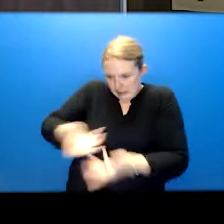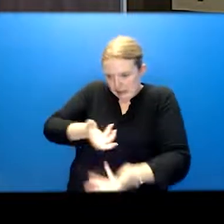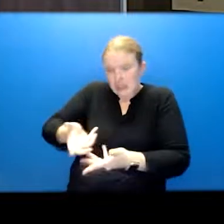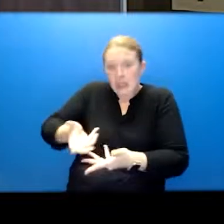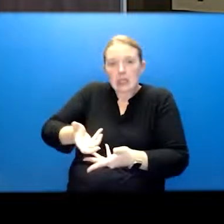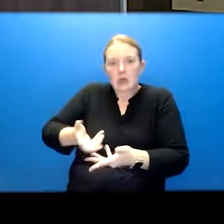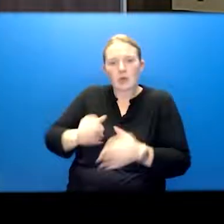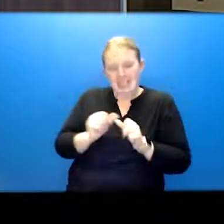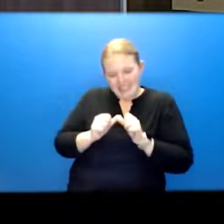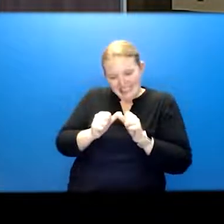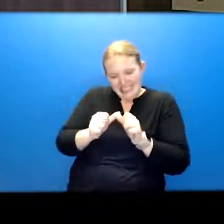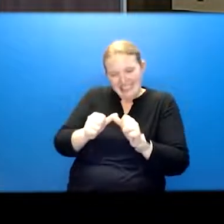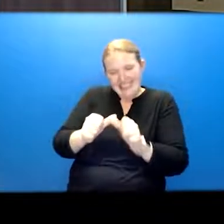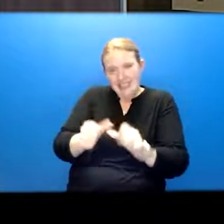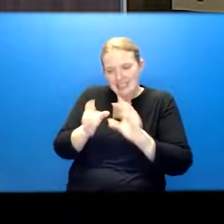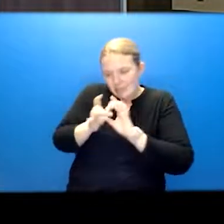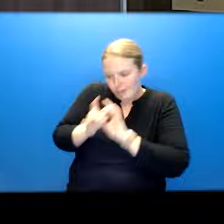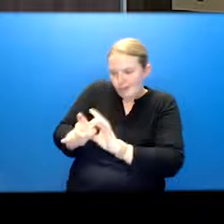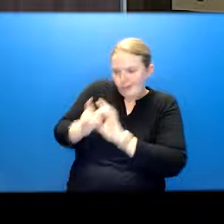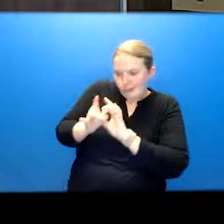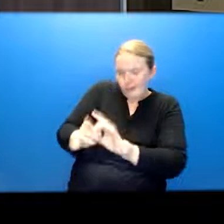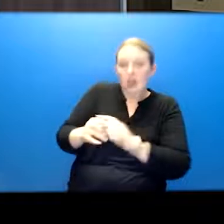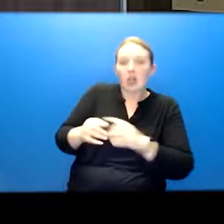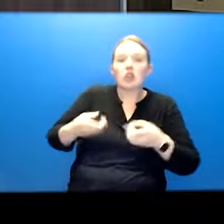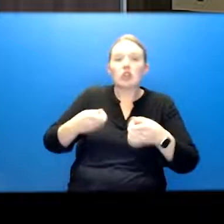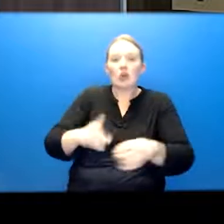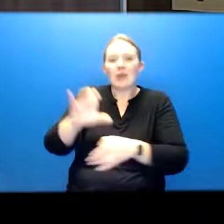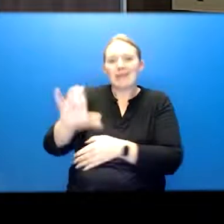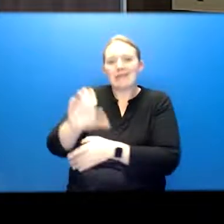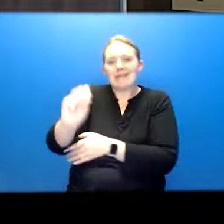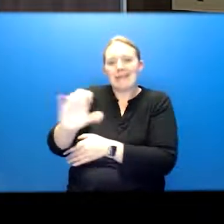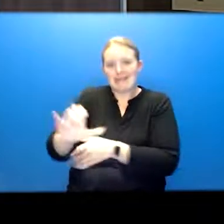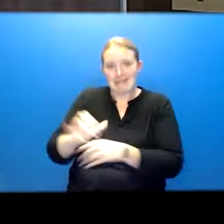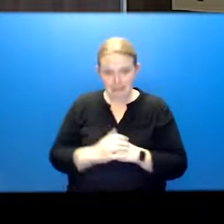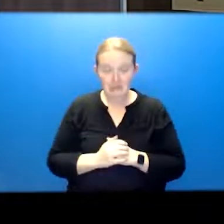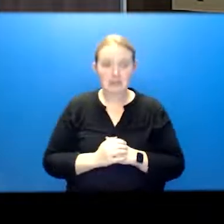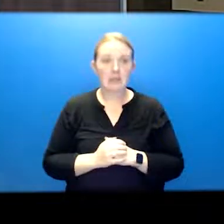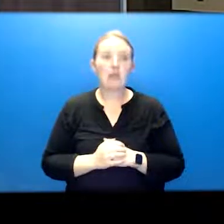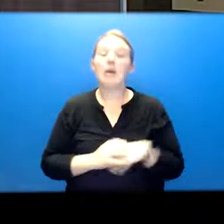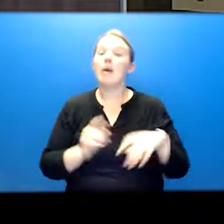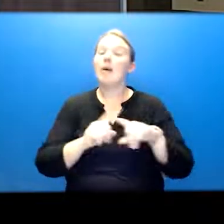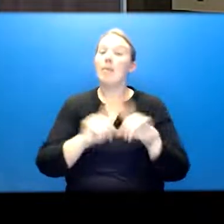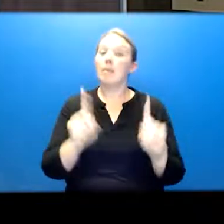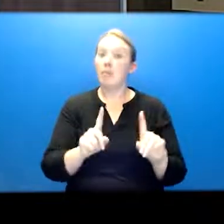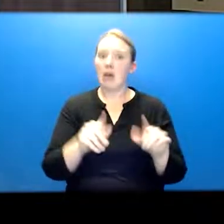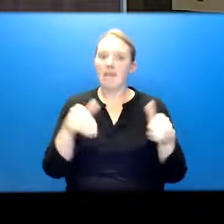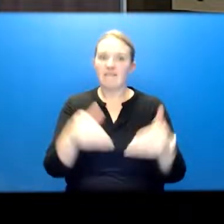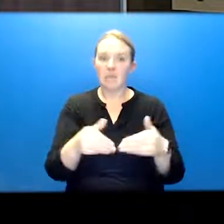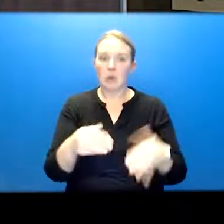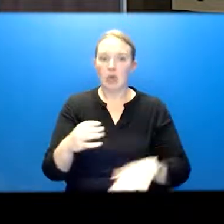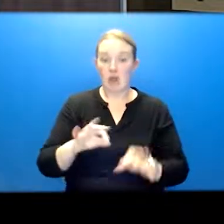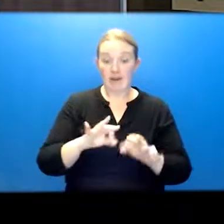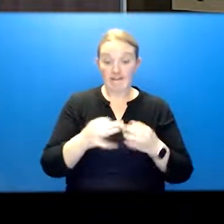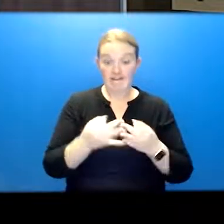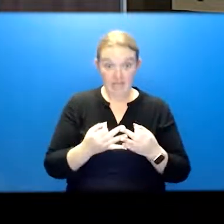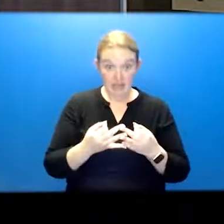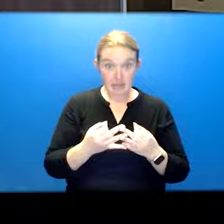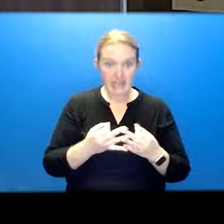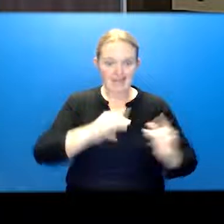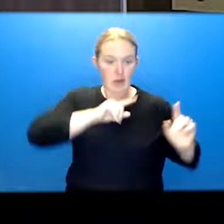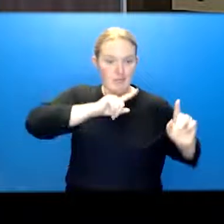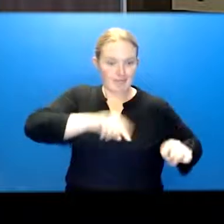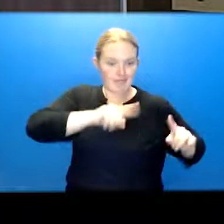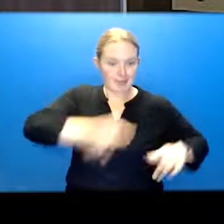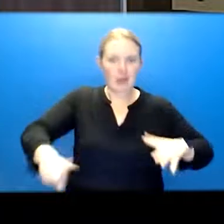that sustained engagement throughout coordinated specialty care. But it's focused on our family members actually attending